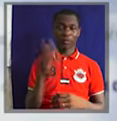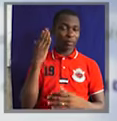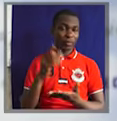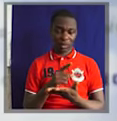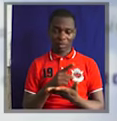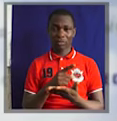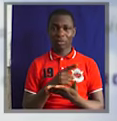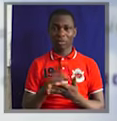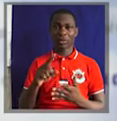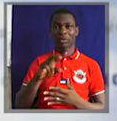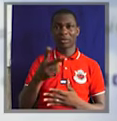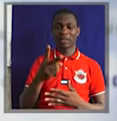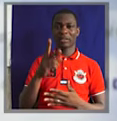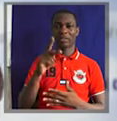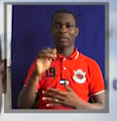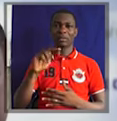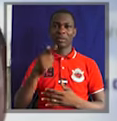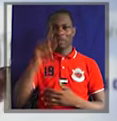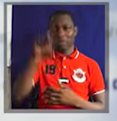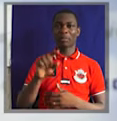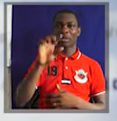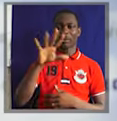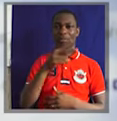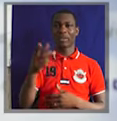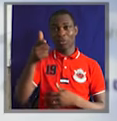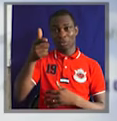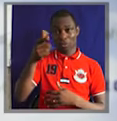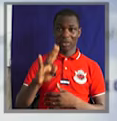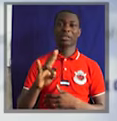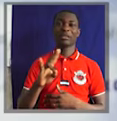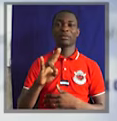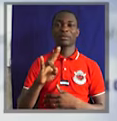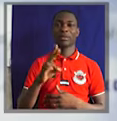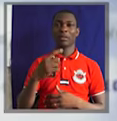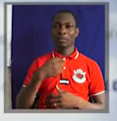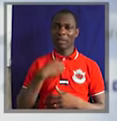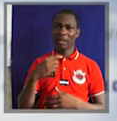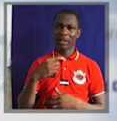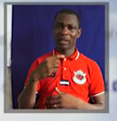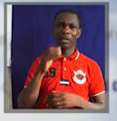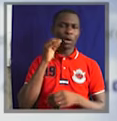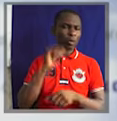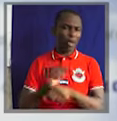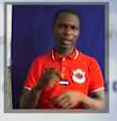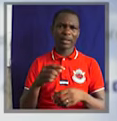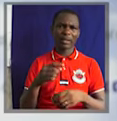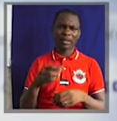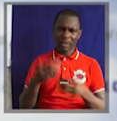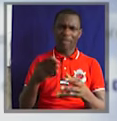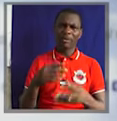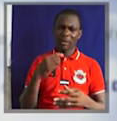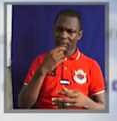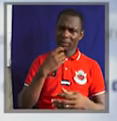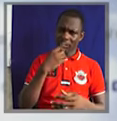ne wo ɛhwɛ 2 Kings chapter 5 verse 27 mema w'assignment sɛ ɛyɛ already menim